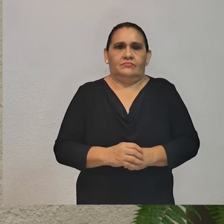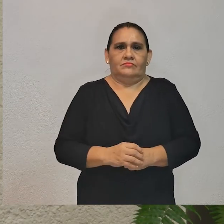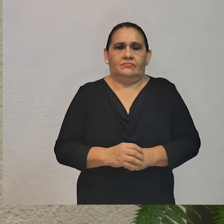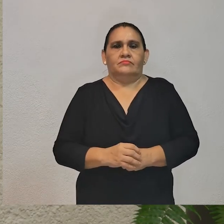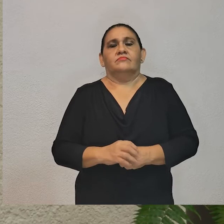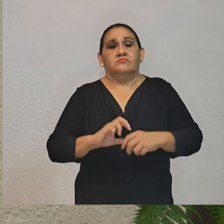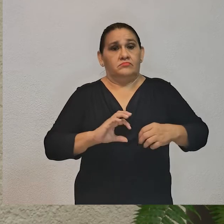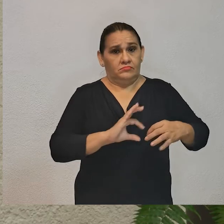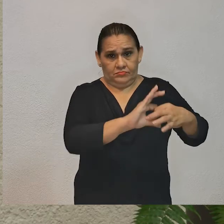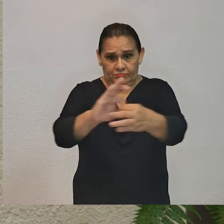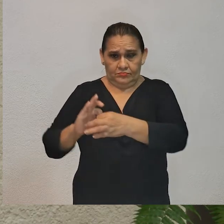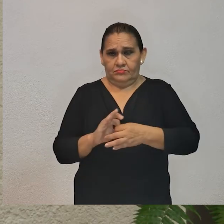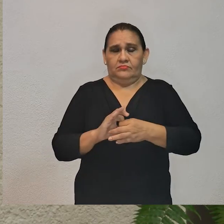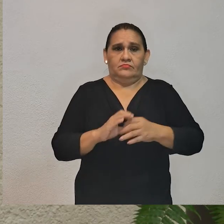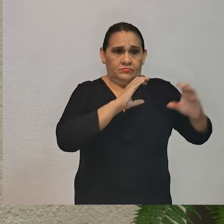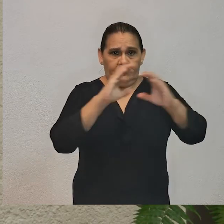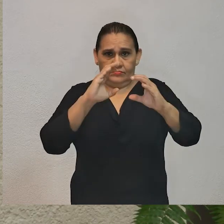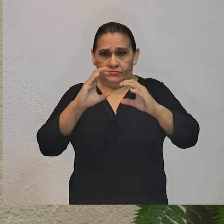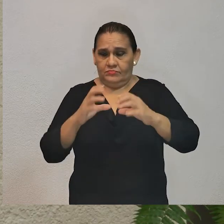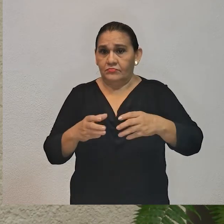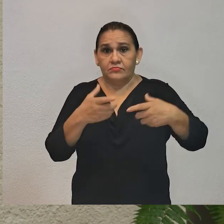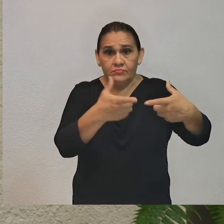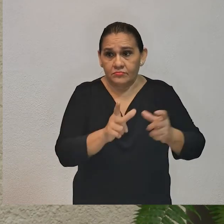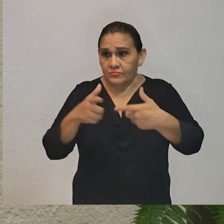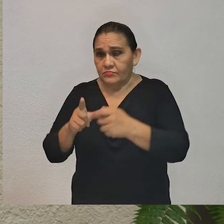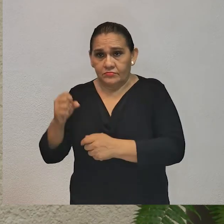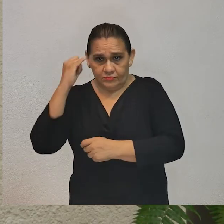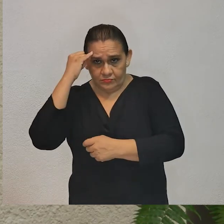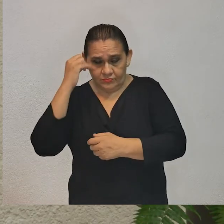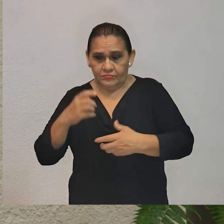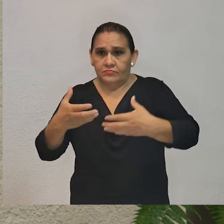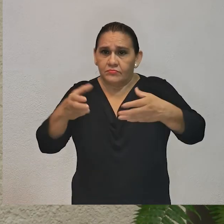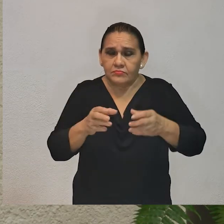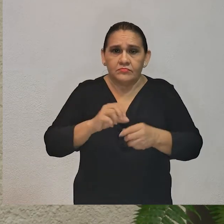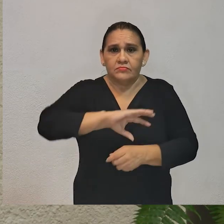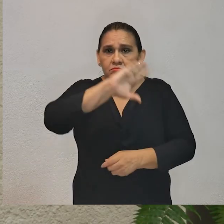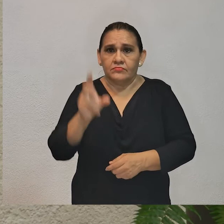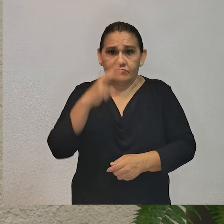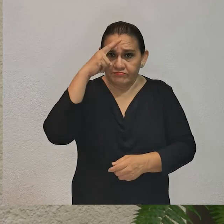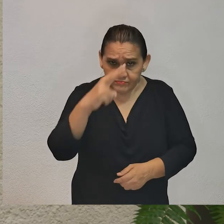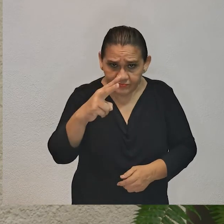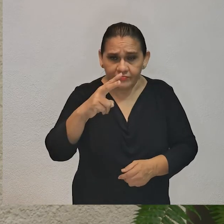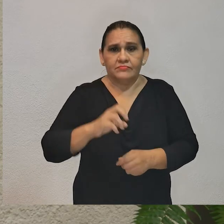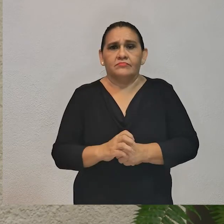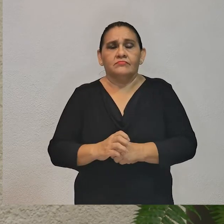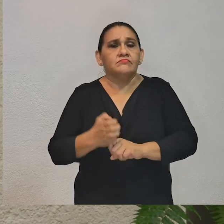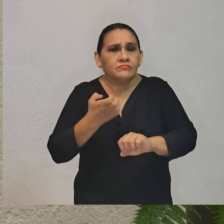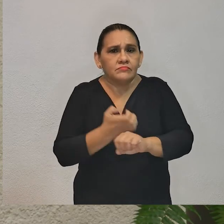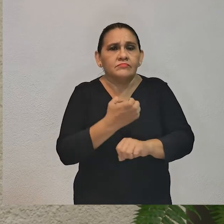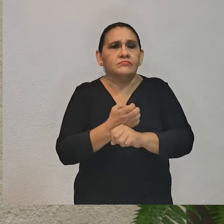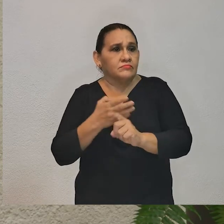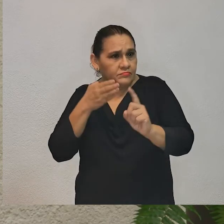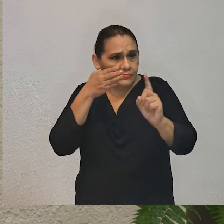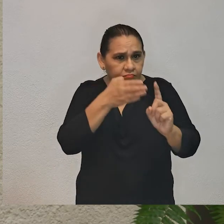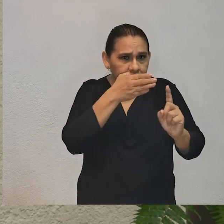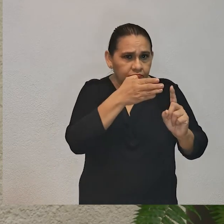tu nuumtako'ob Yucatán, yéetel ti ukaajilo'ob. Le je'la ichil le nuuj meyaj unaj ubeetiko'ob. Kaameyajtaak junp'eel muul